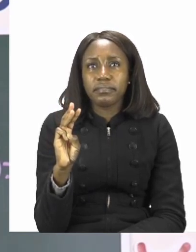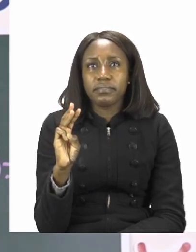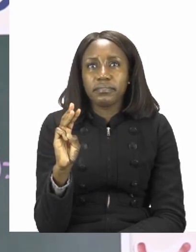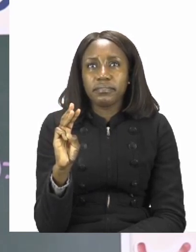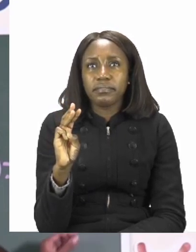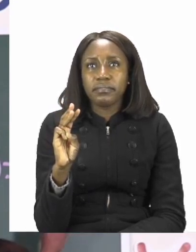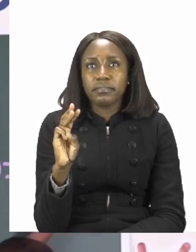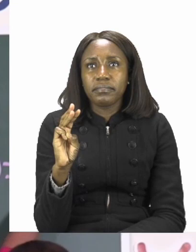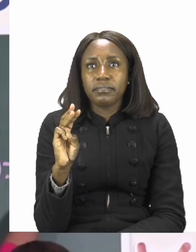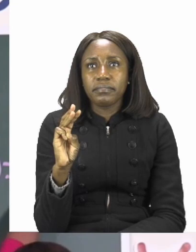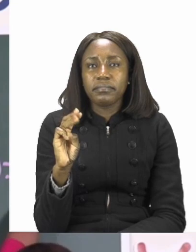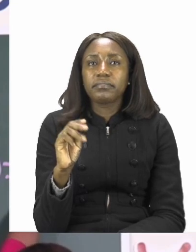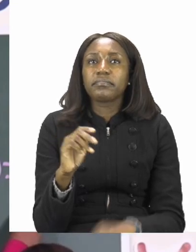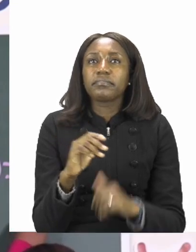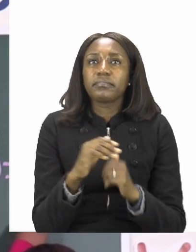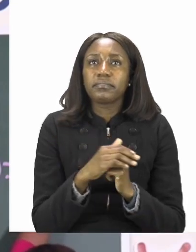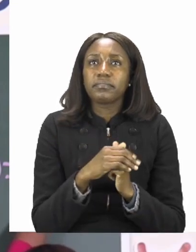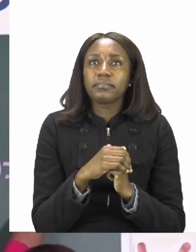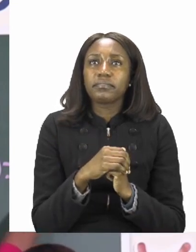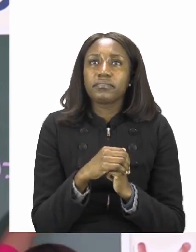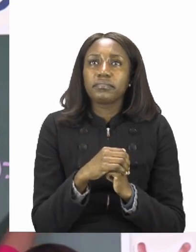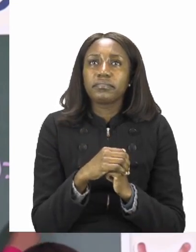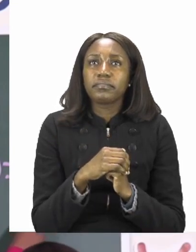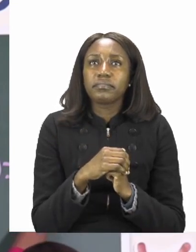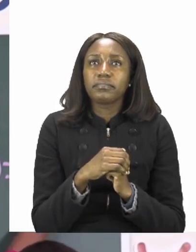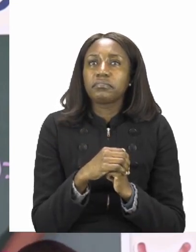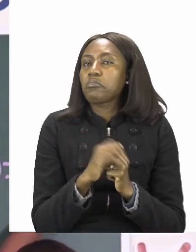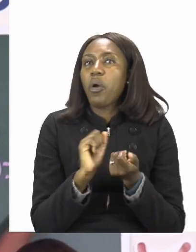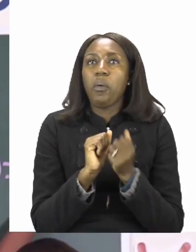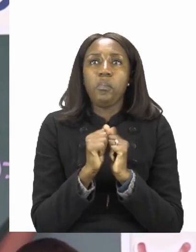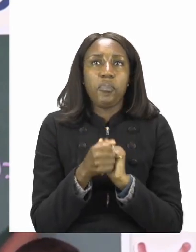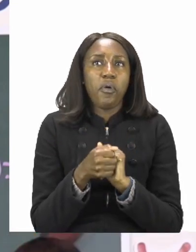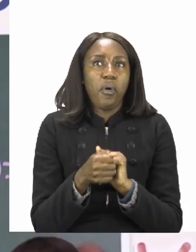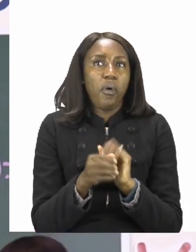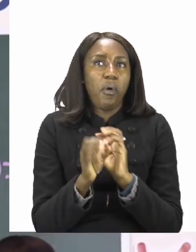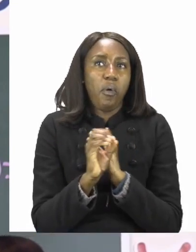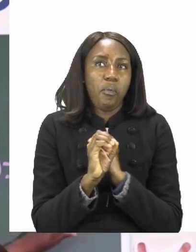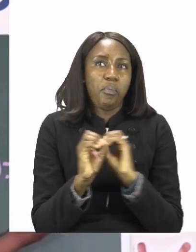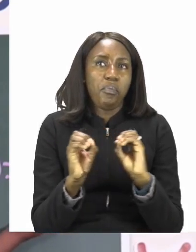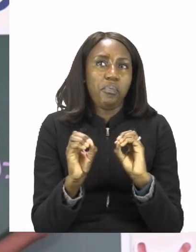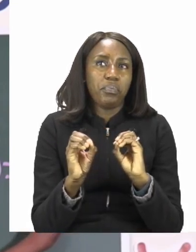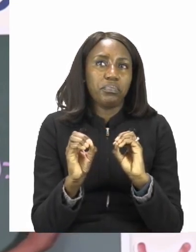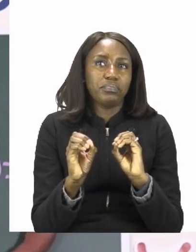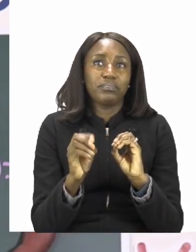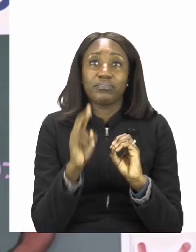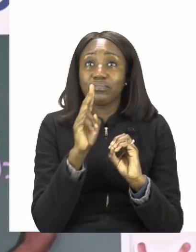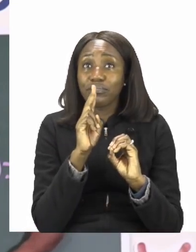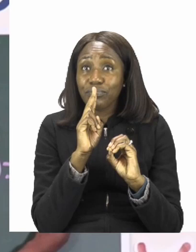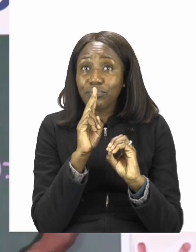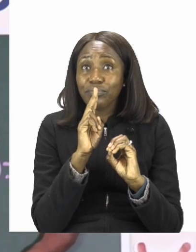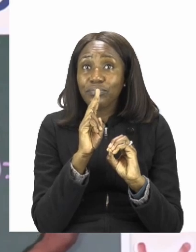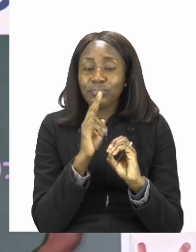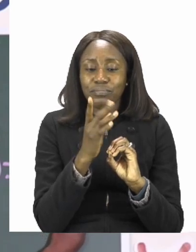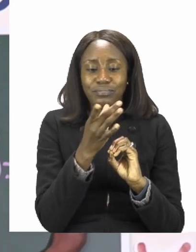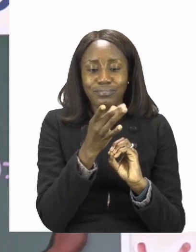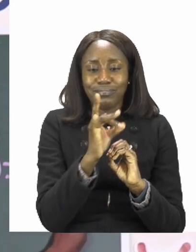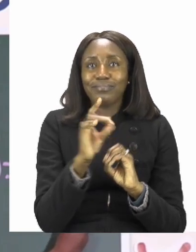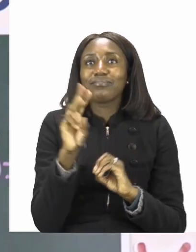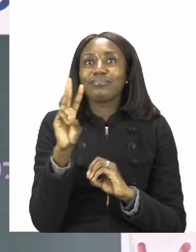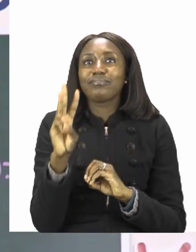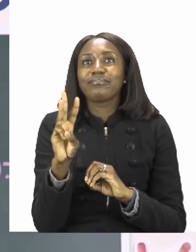have 3. So that means it did not change. Our answer is